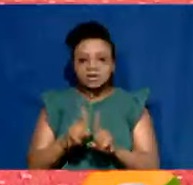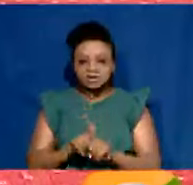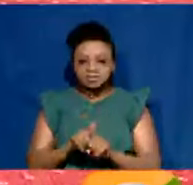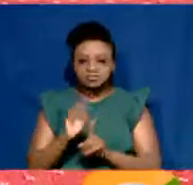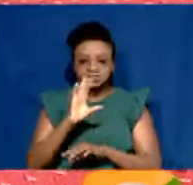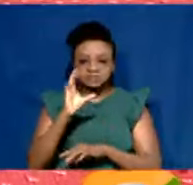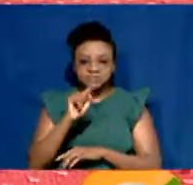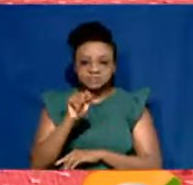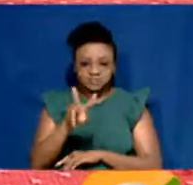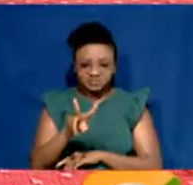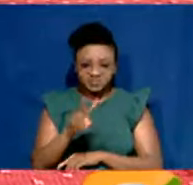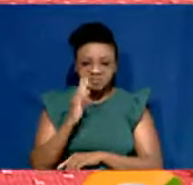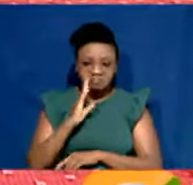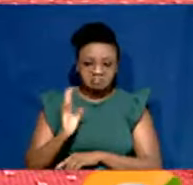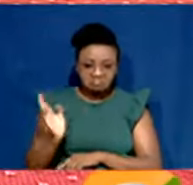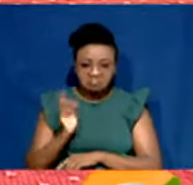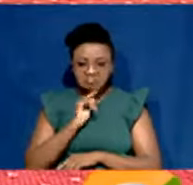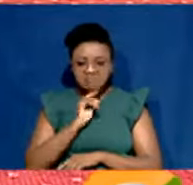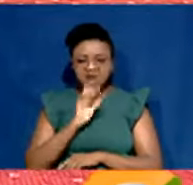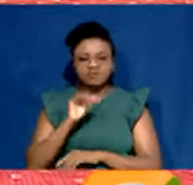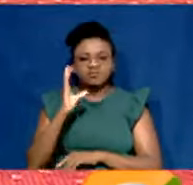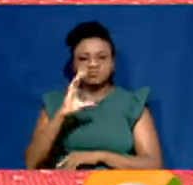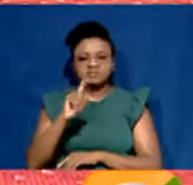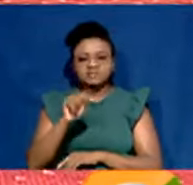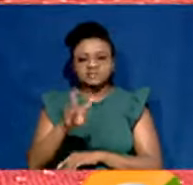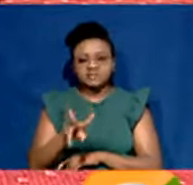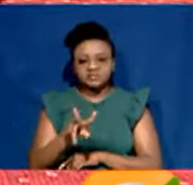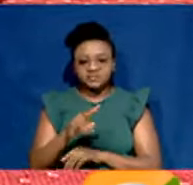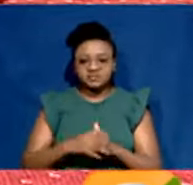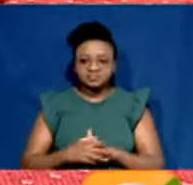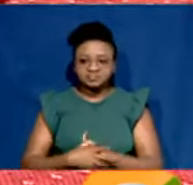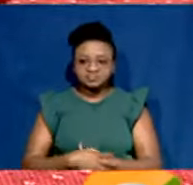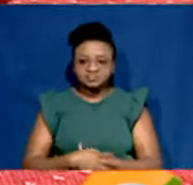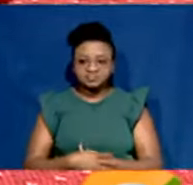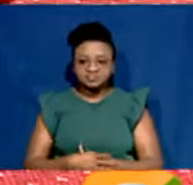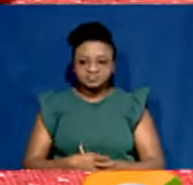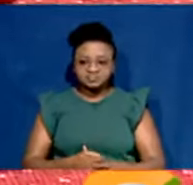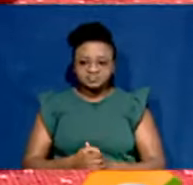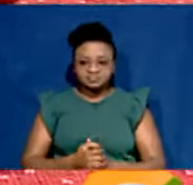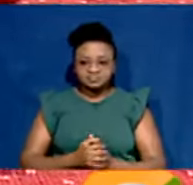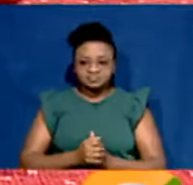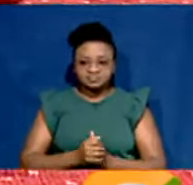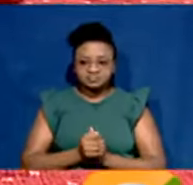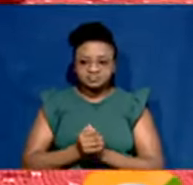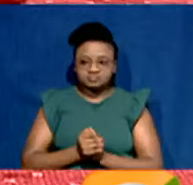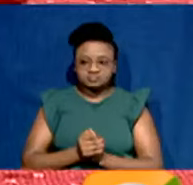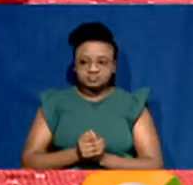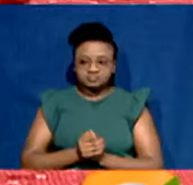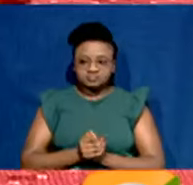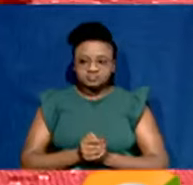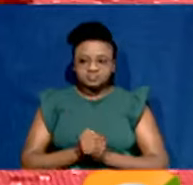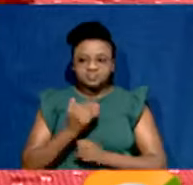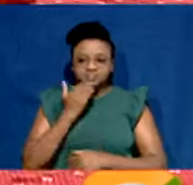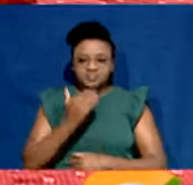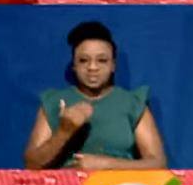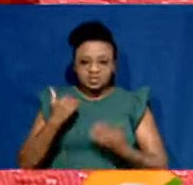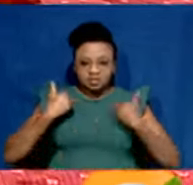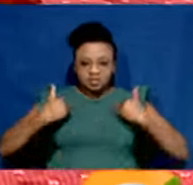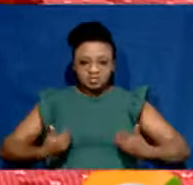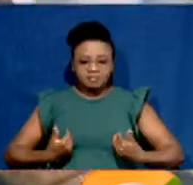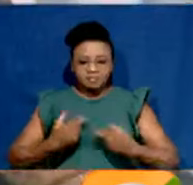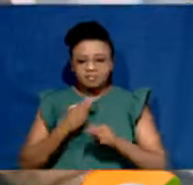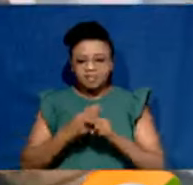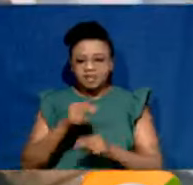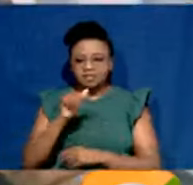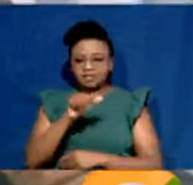Sam Gituku from Citizen TV, and I want to give my colleagues an opportunity to introduce themselves. Thank you very much, Sam. Mimi naitwa Ali